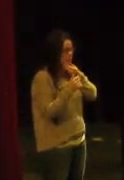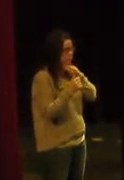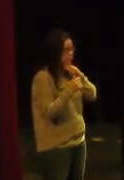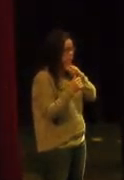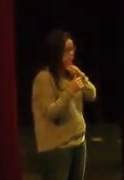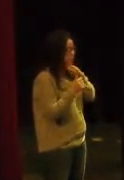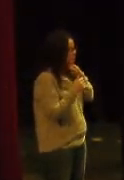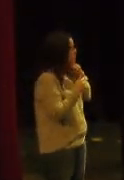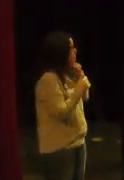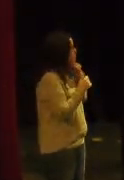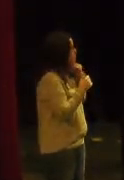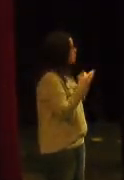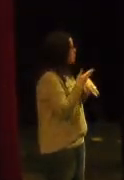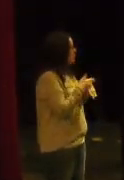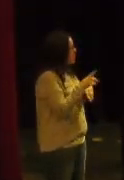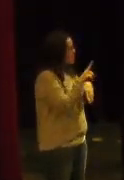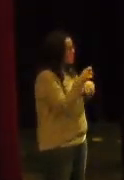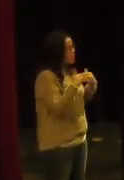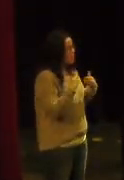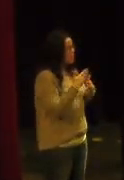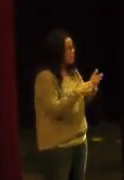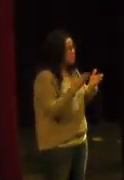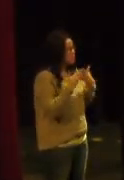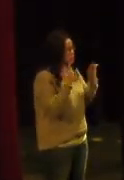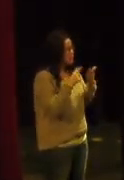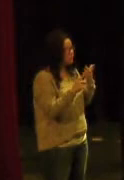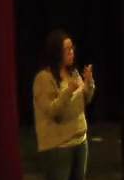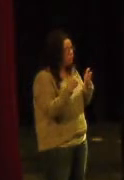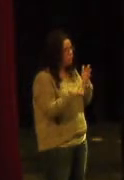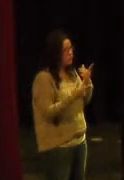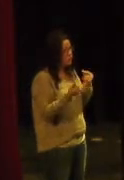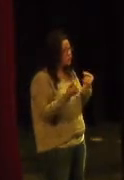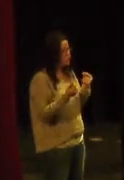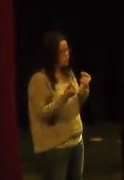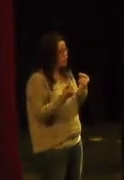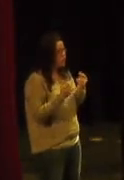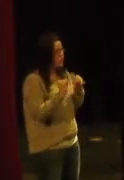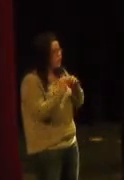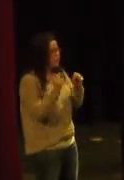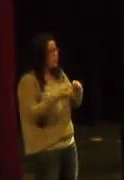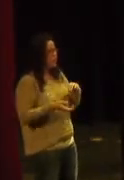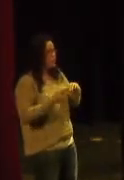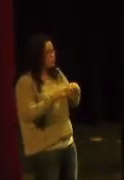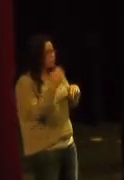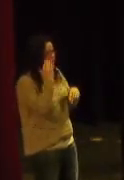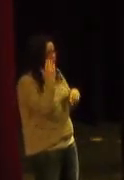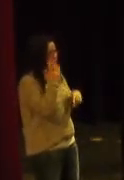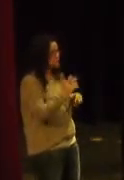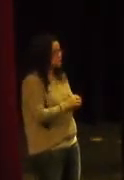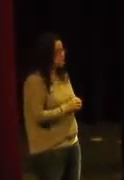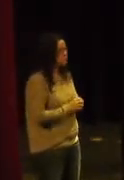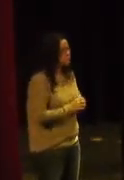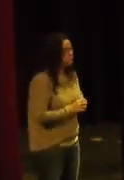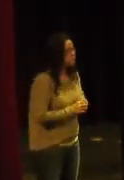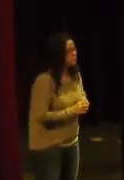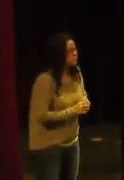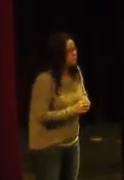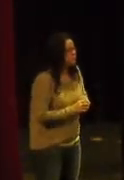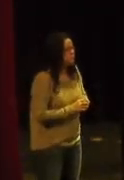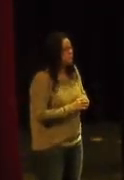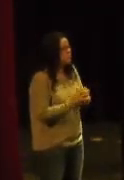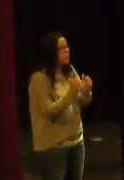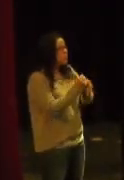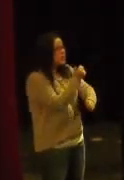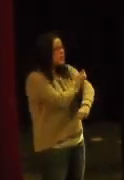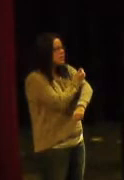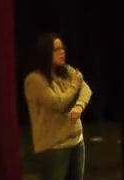question. After the question, I've got some suggestions for what to do, how we can increase our knowledge after. Yeah, with the drug